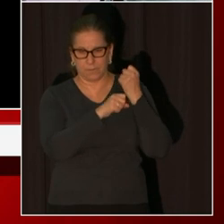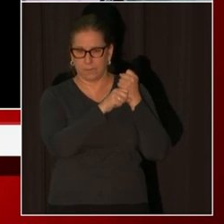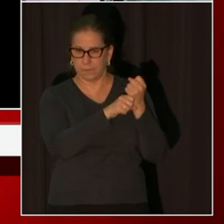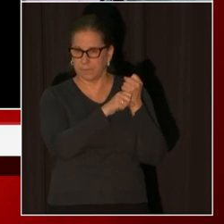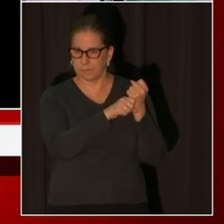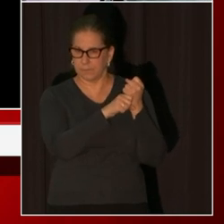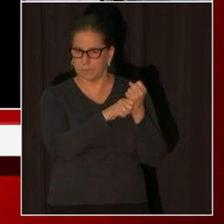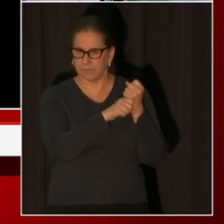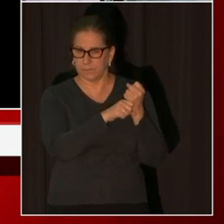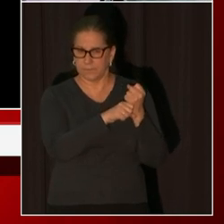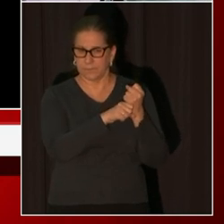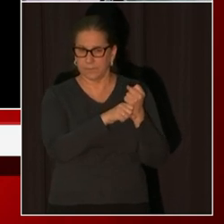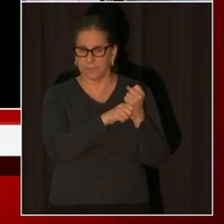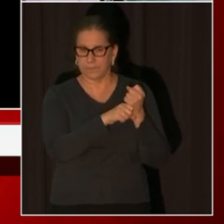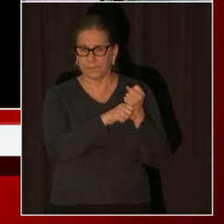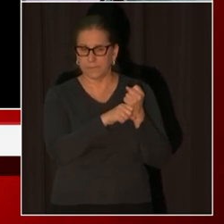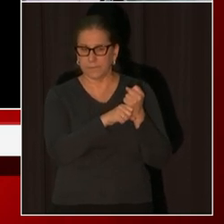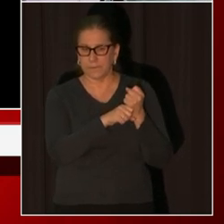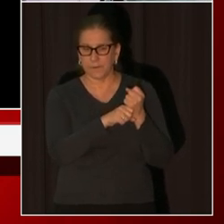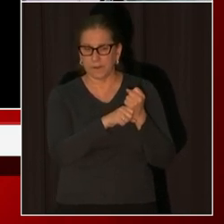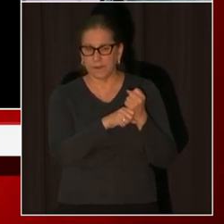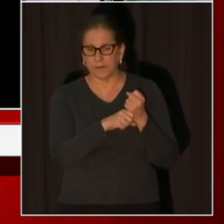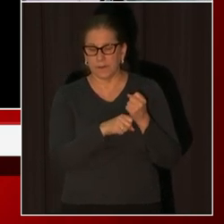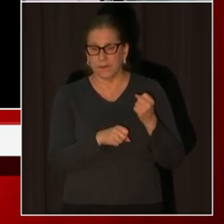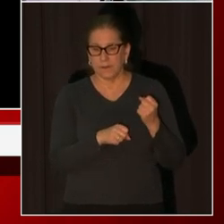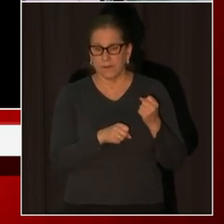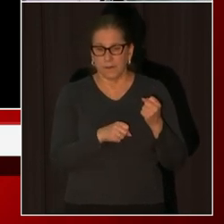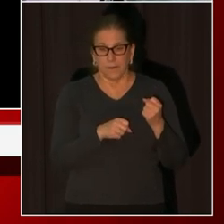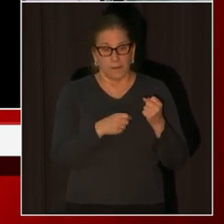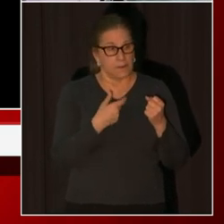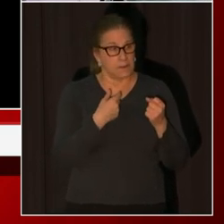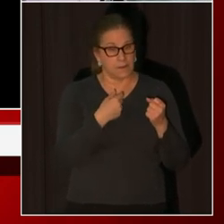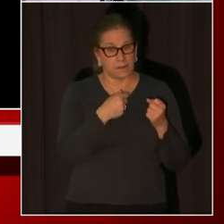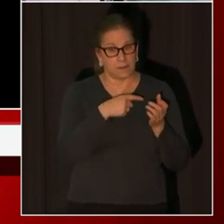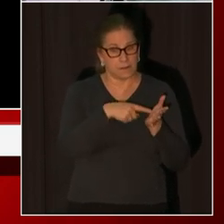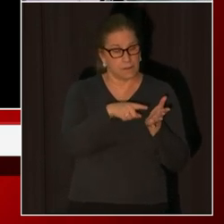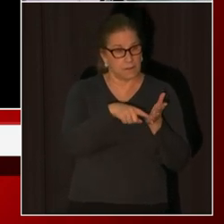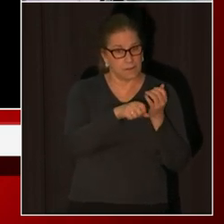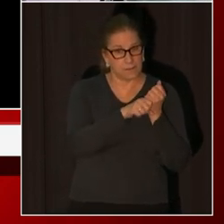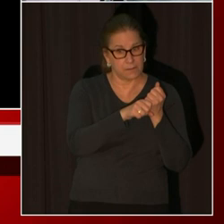debt faster, we are going to capture those resources